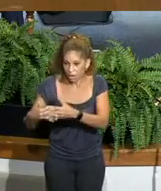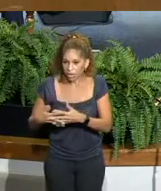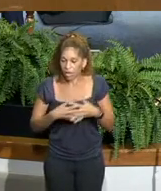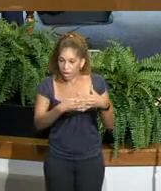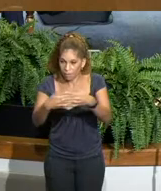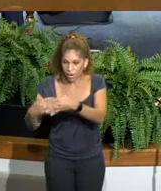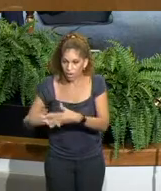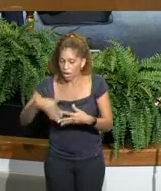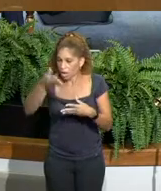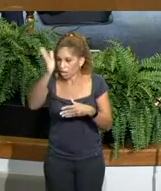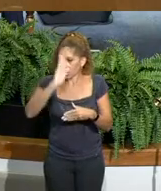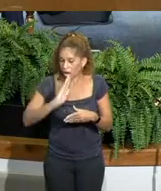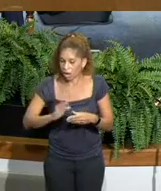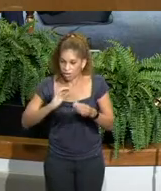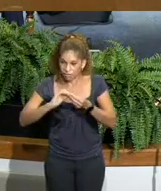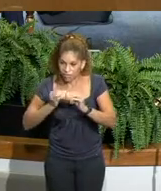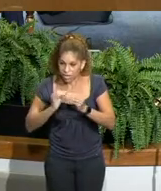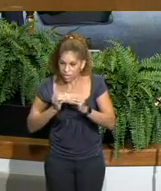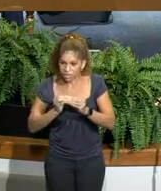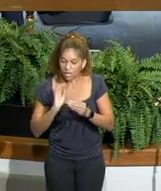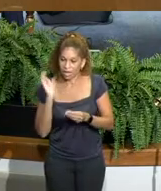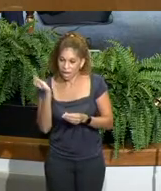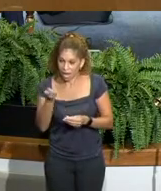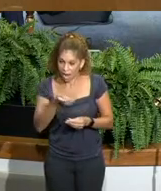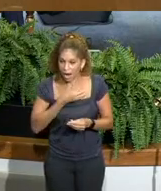God, mend thine every flaw.